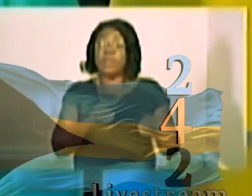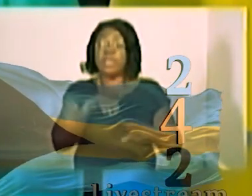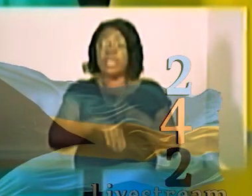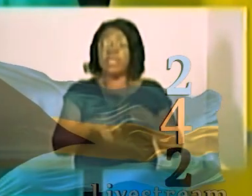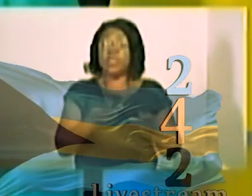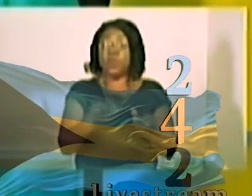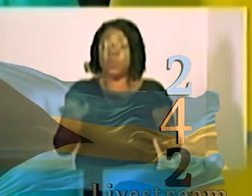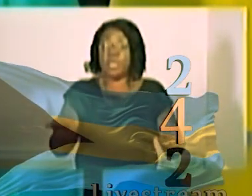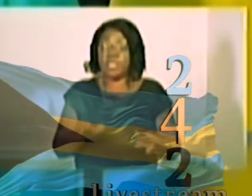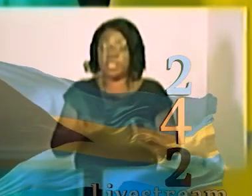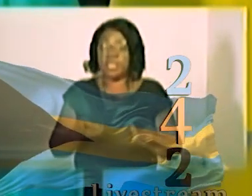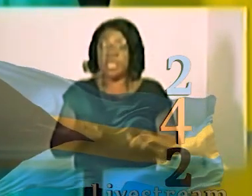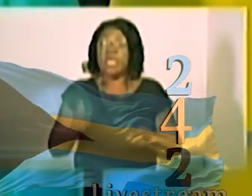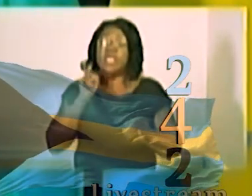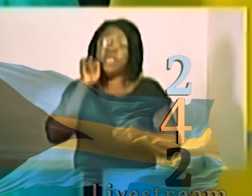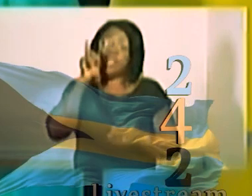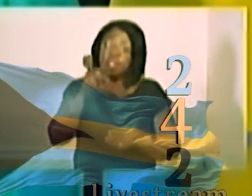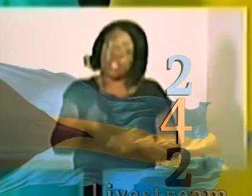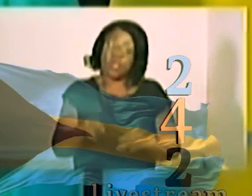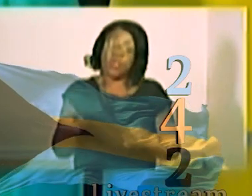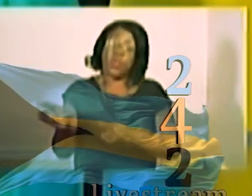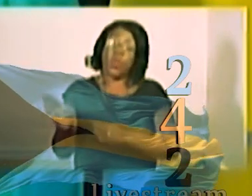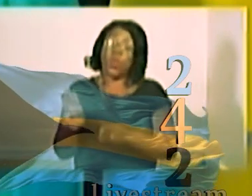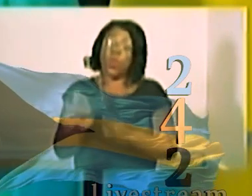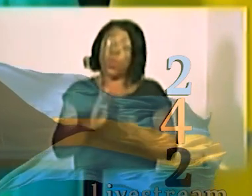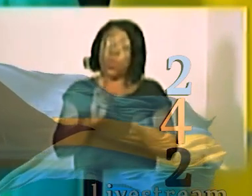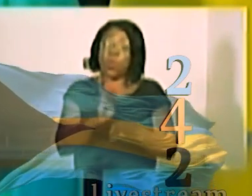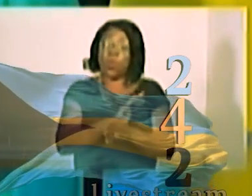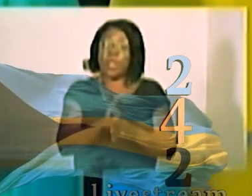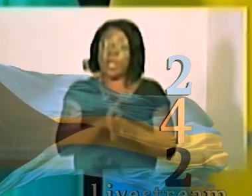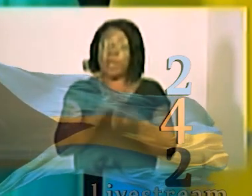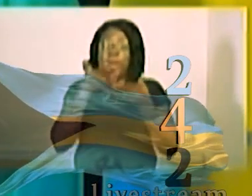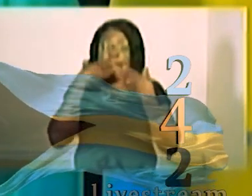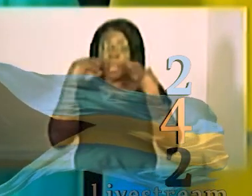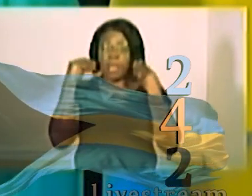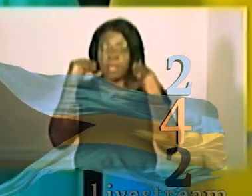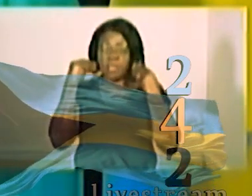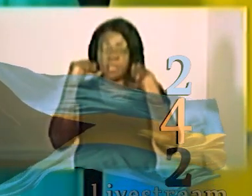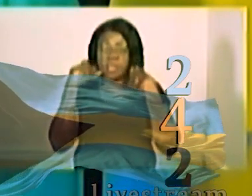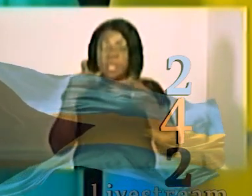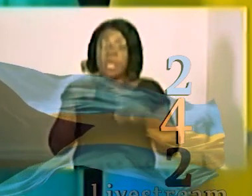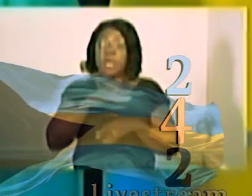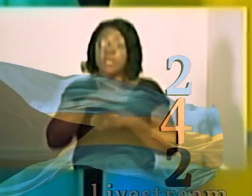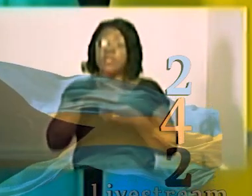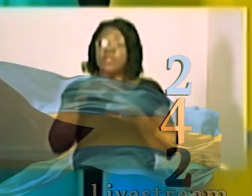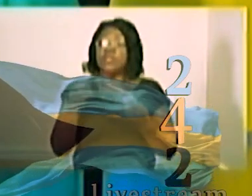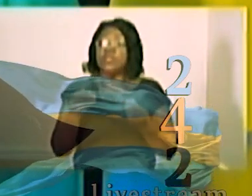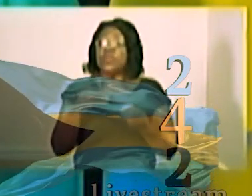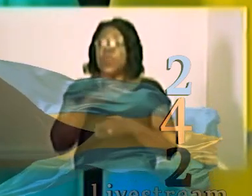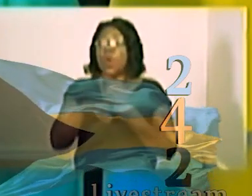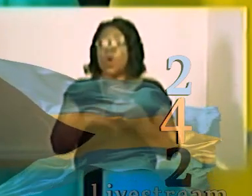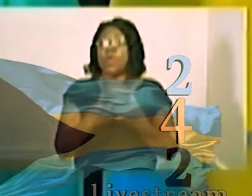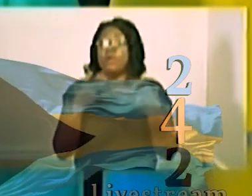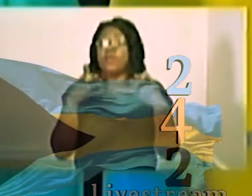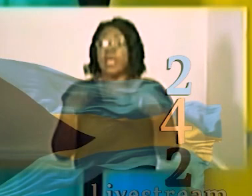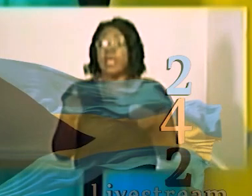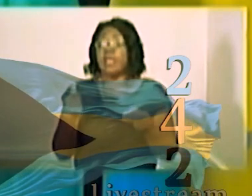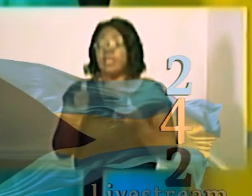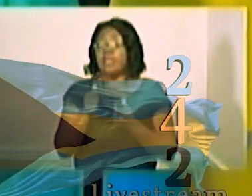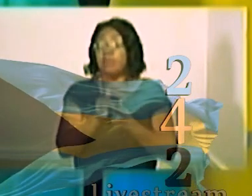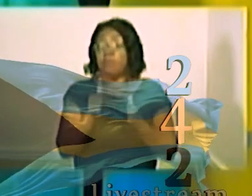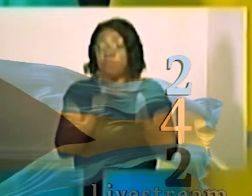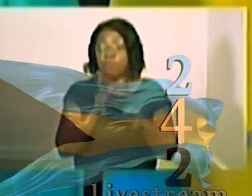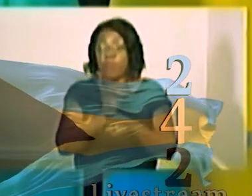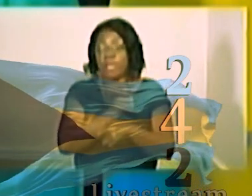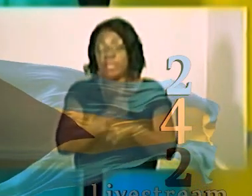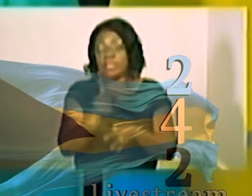public, try to prevent crowded situations, and certainly monitor yourself for symptoms. That is going to get very important as we